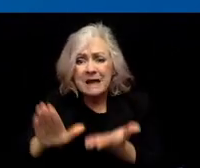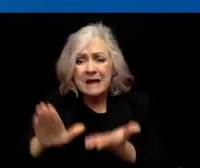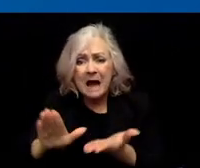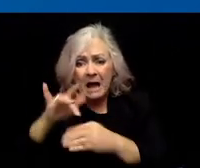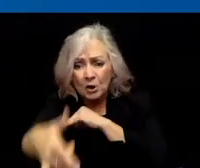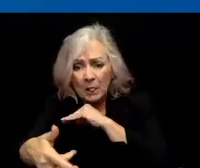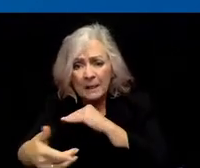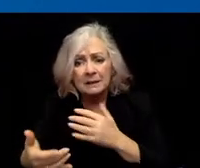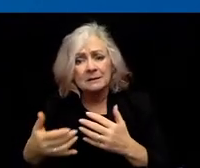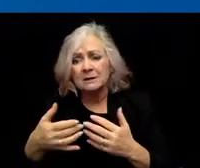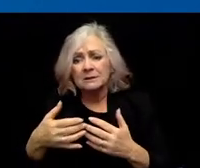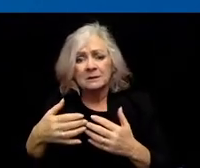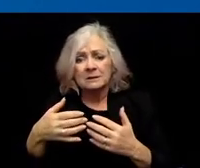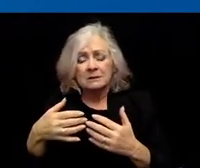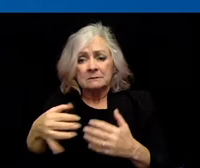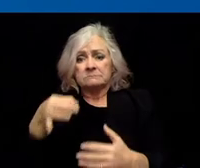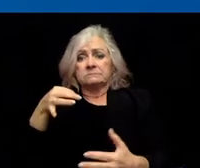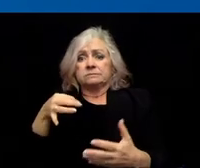give on